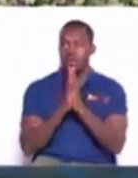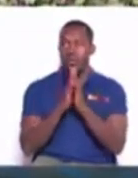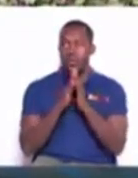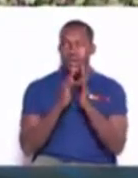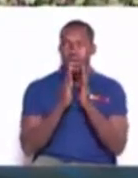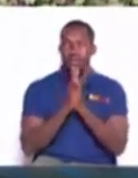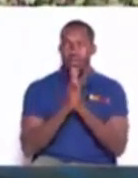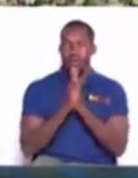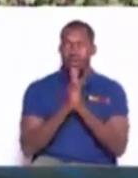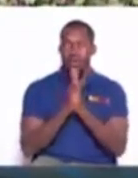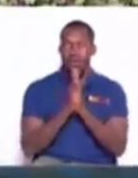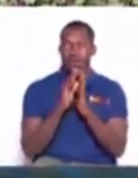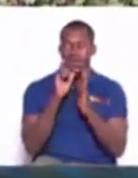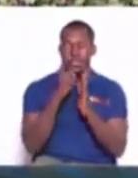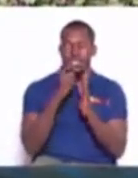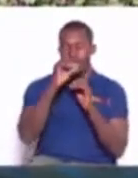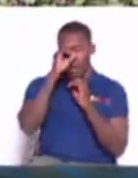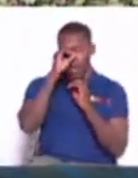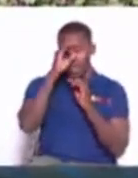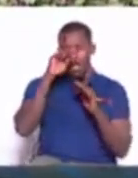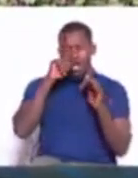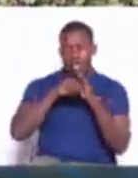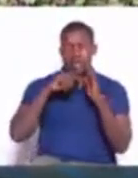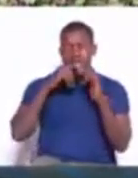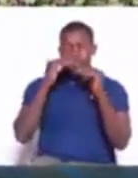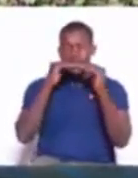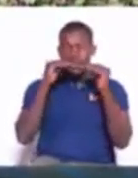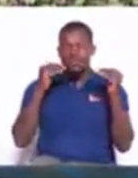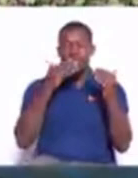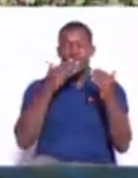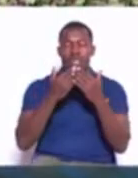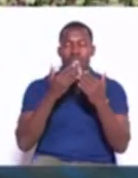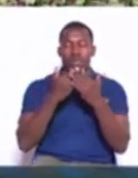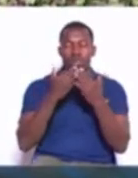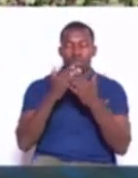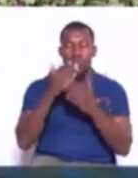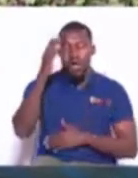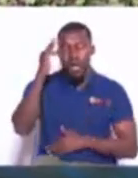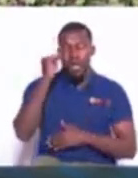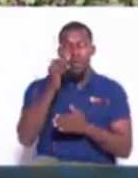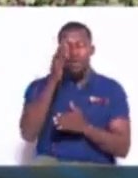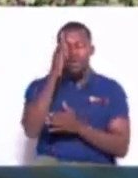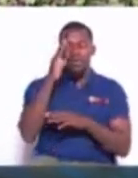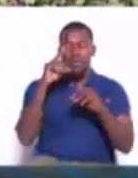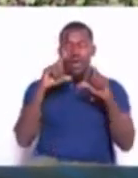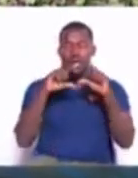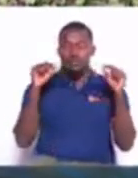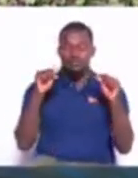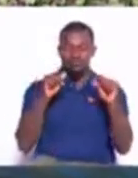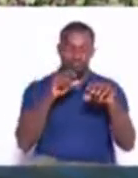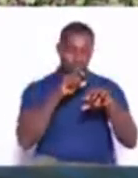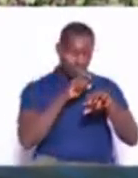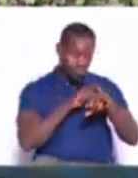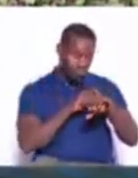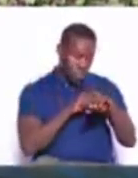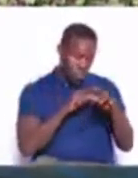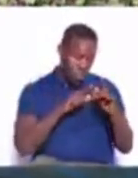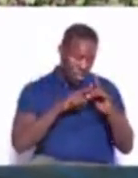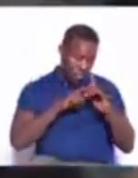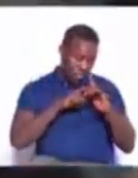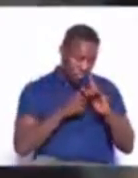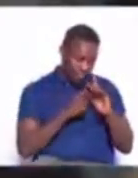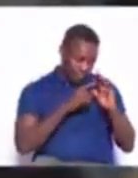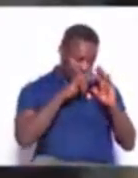heaven, how we thank you for the word of the living God. As we open the Bible